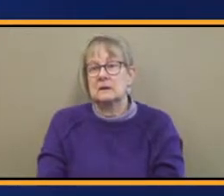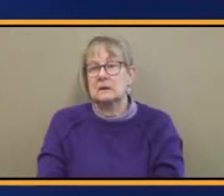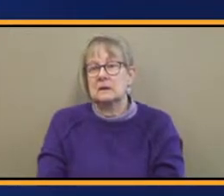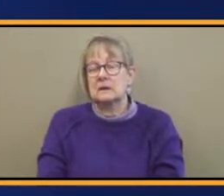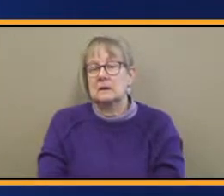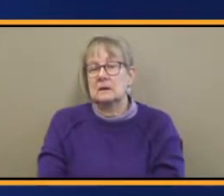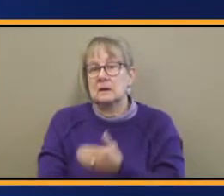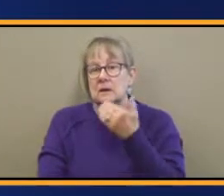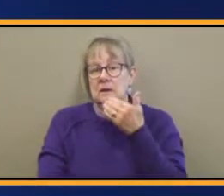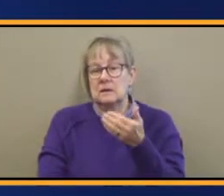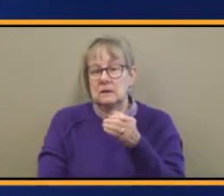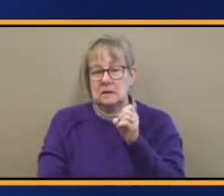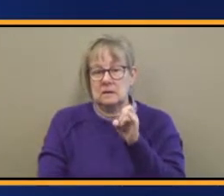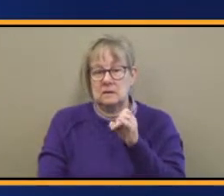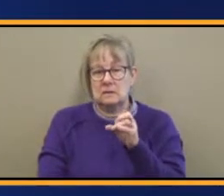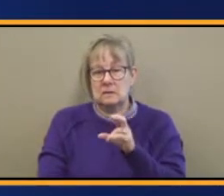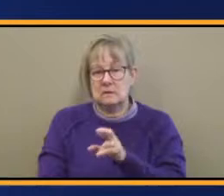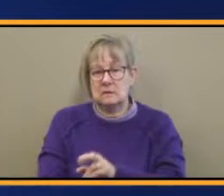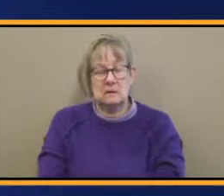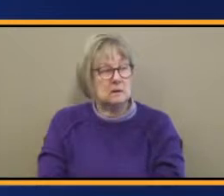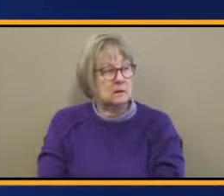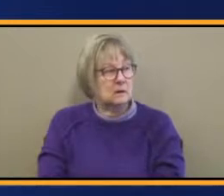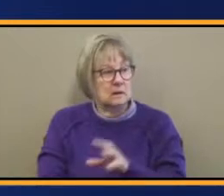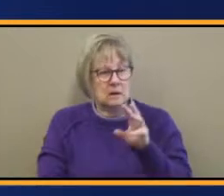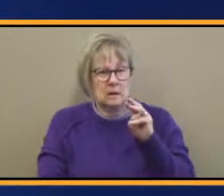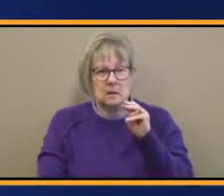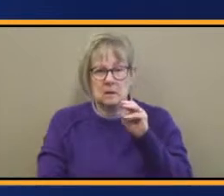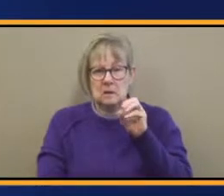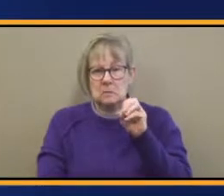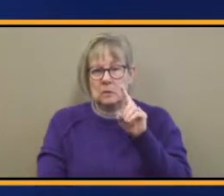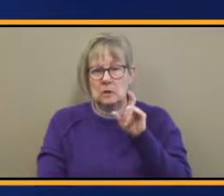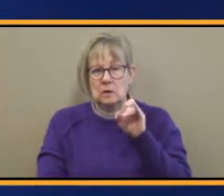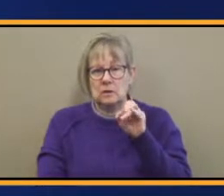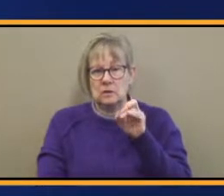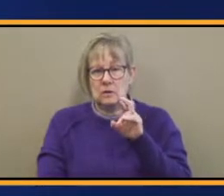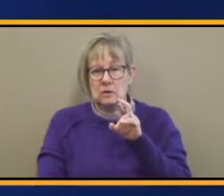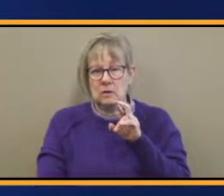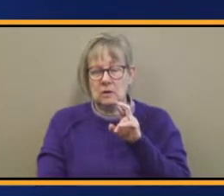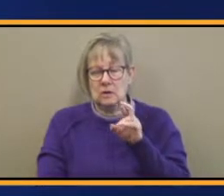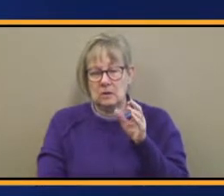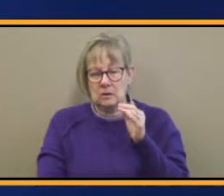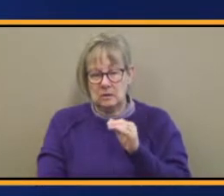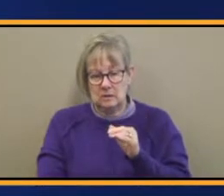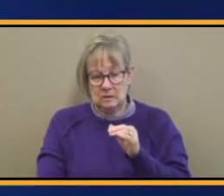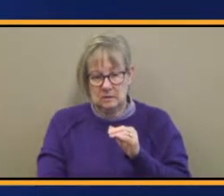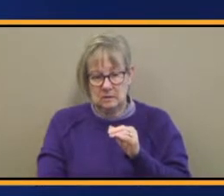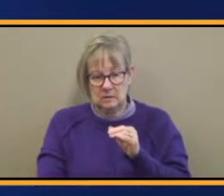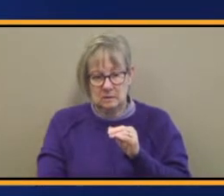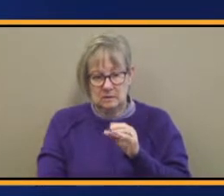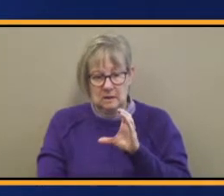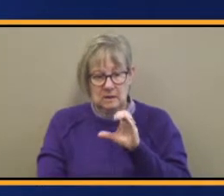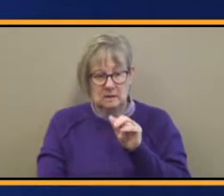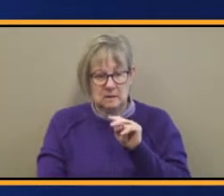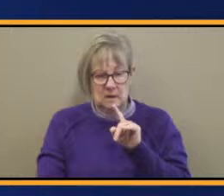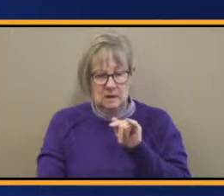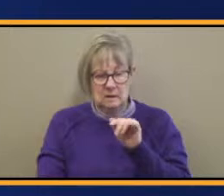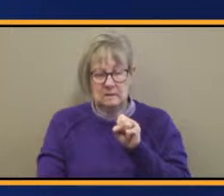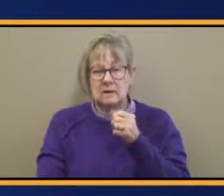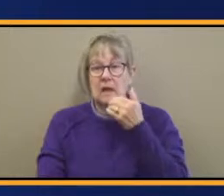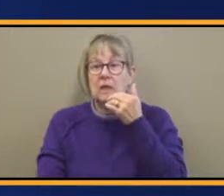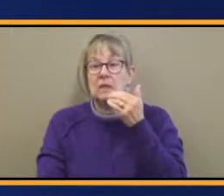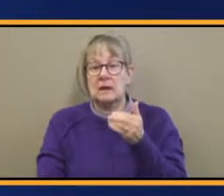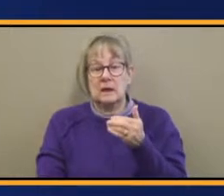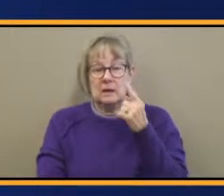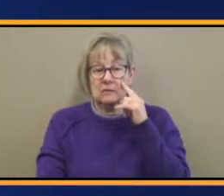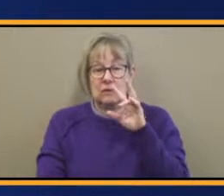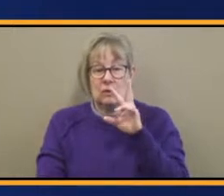Thank you, sir. Representative Molinar, followed by Representative Canales. Thank you very much, Mayor. Thank you very much, everyone, for your